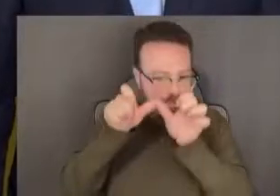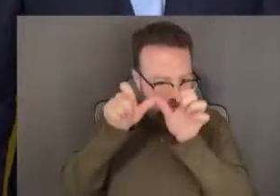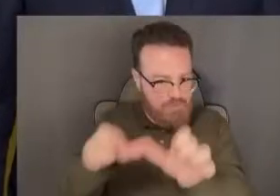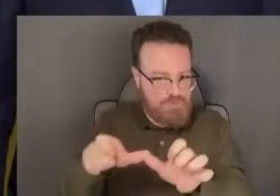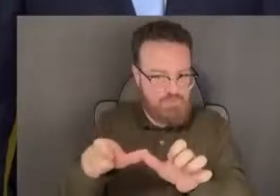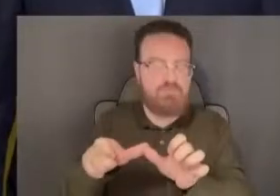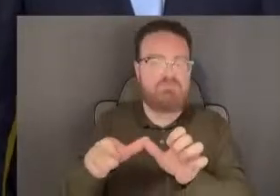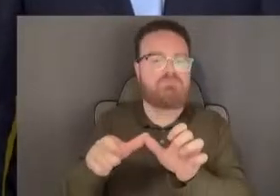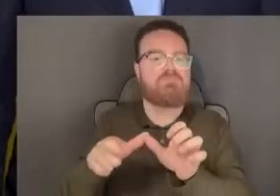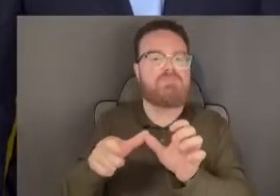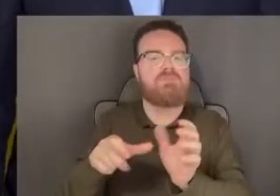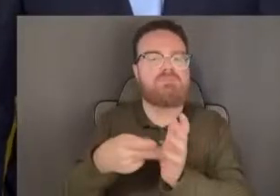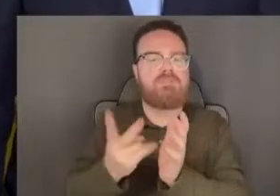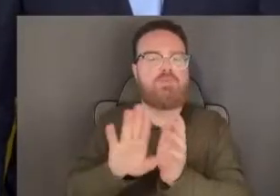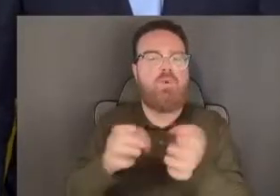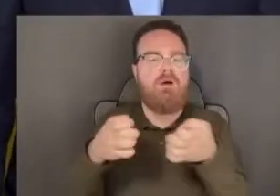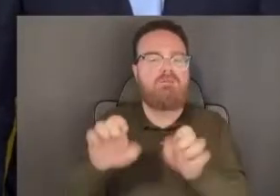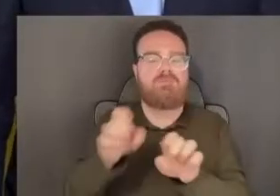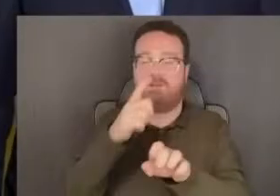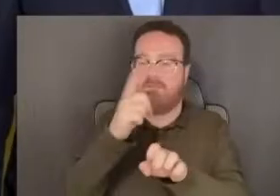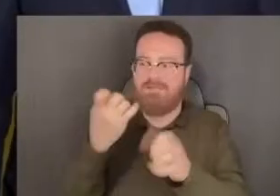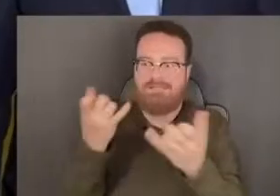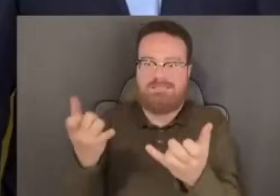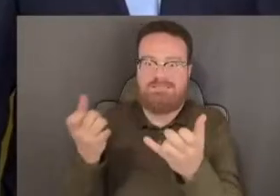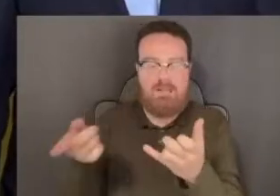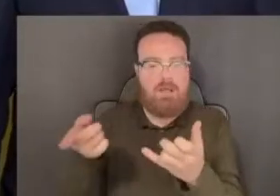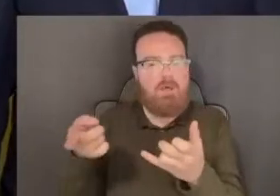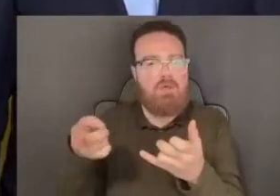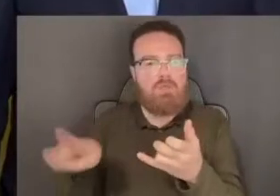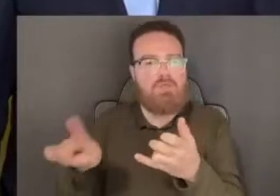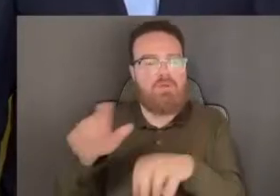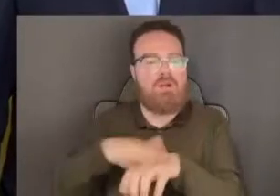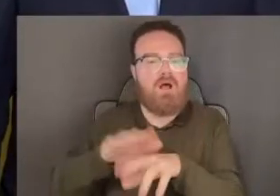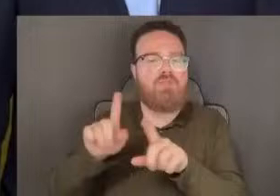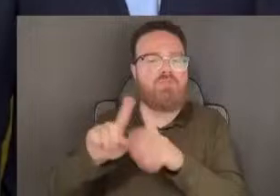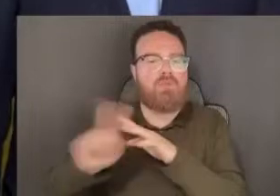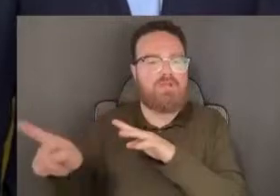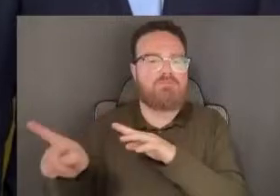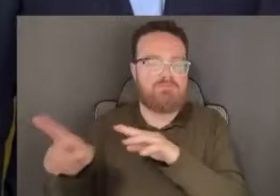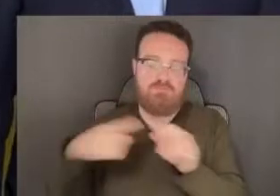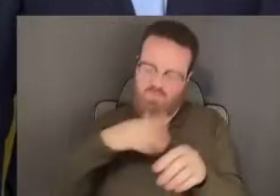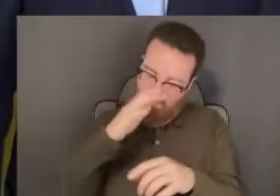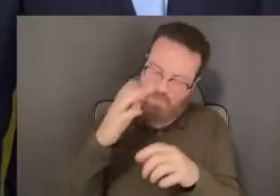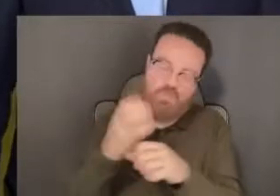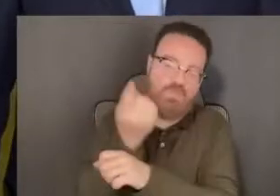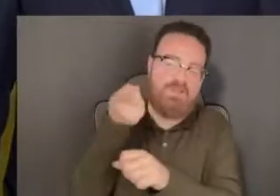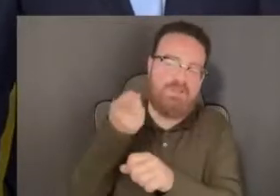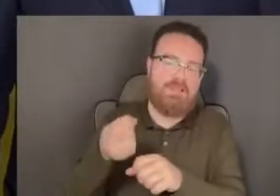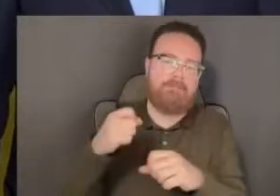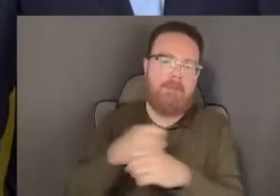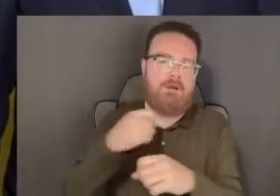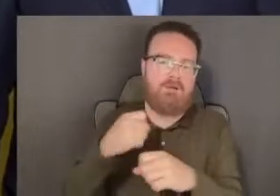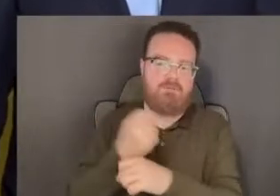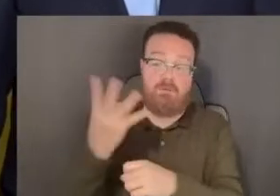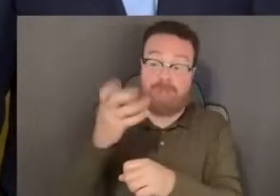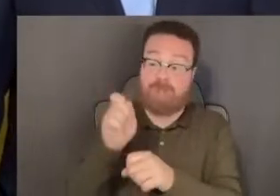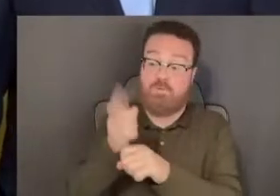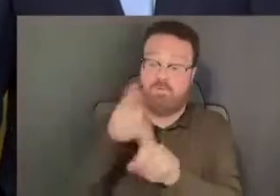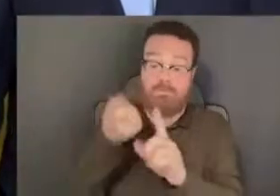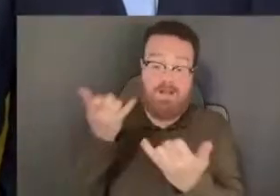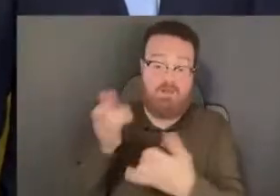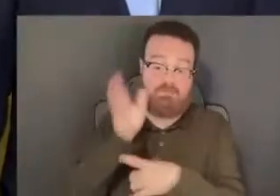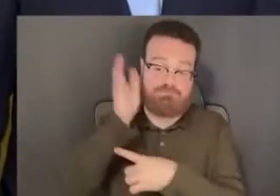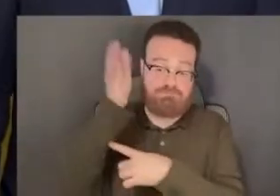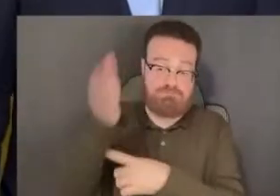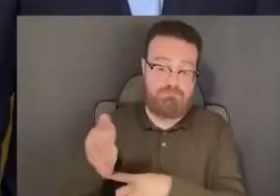them on the run now, and we are going to win this battle. And 4 years from now, we're going to have most of these products